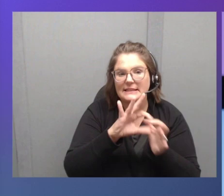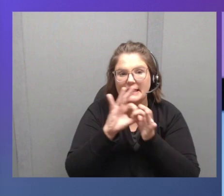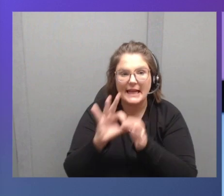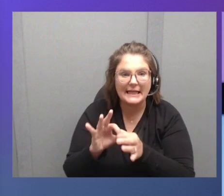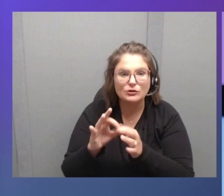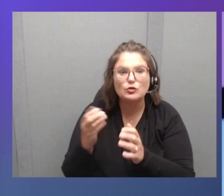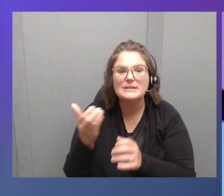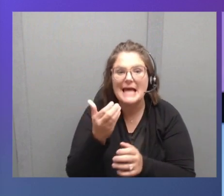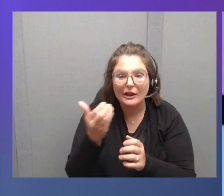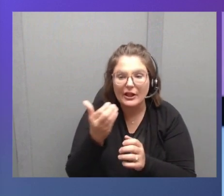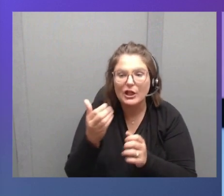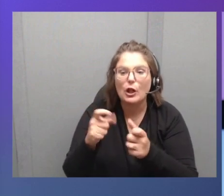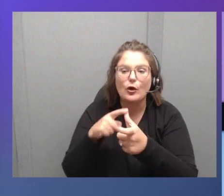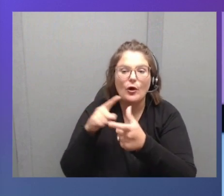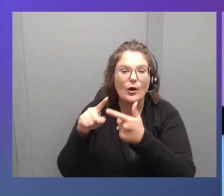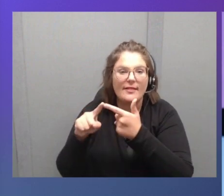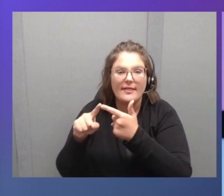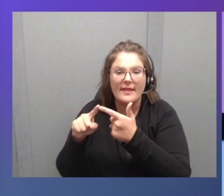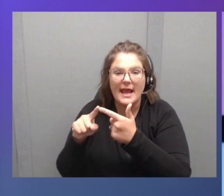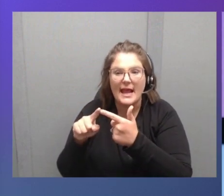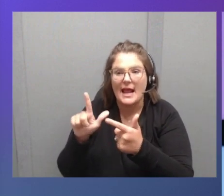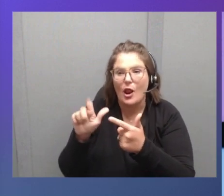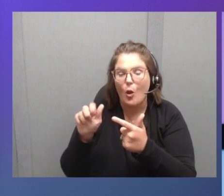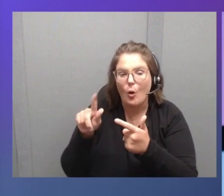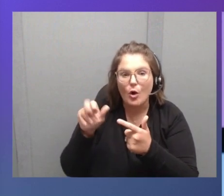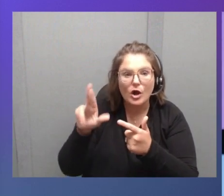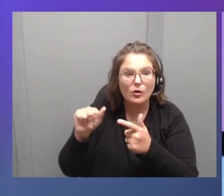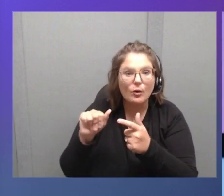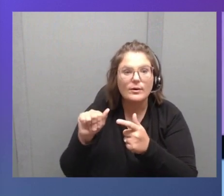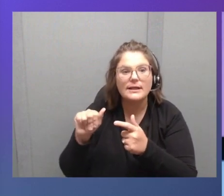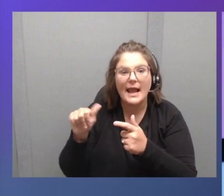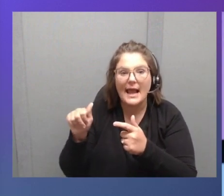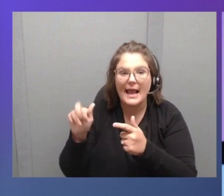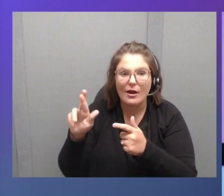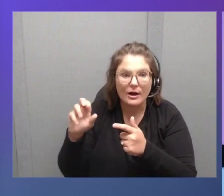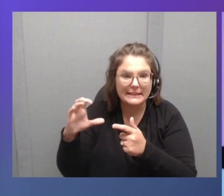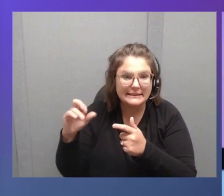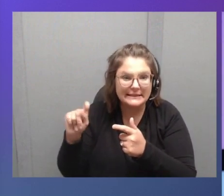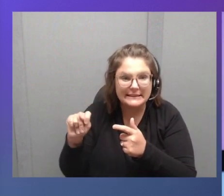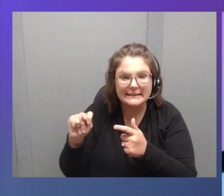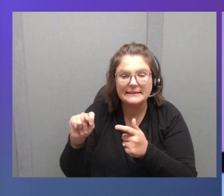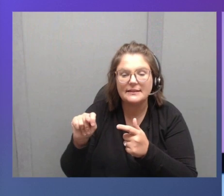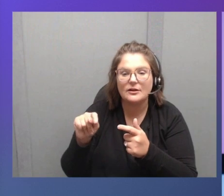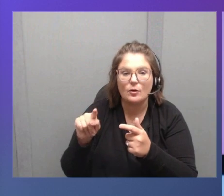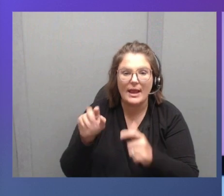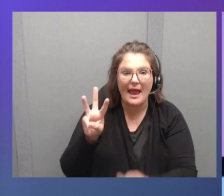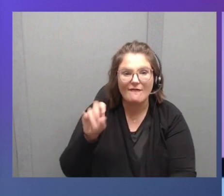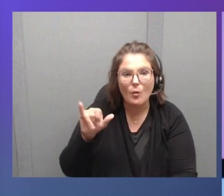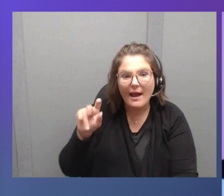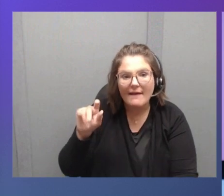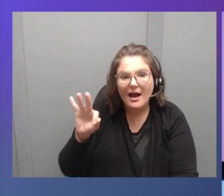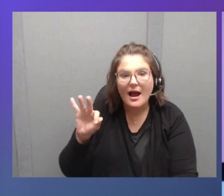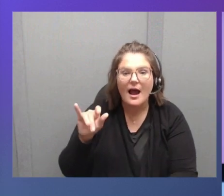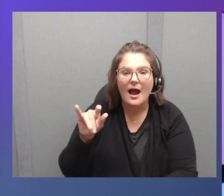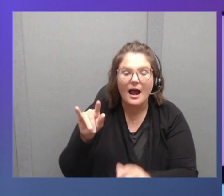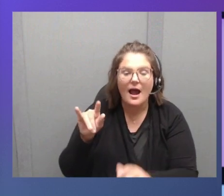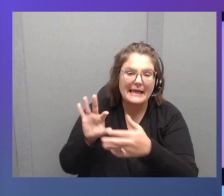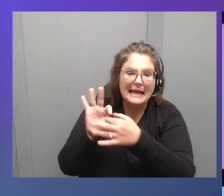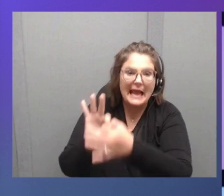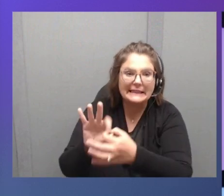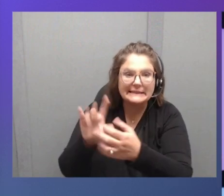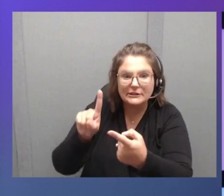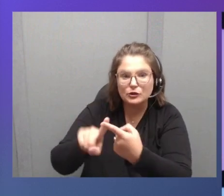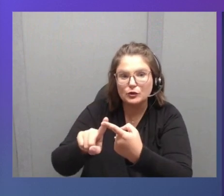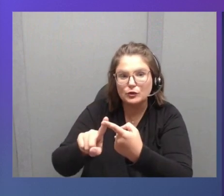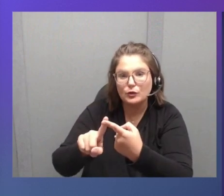yes. through IoT. We have the LoRa going into AWS IoT core for LoRaWAN. We have Wi-Fi certainly connecting directly to the AWS